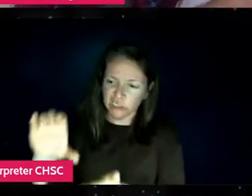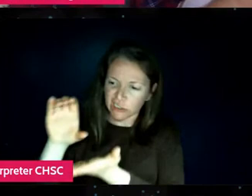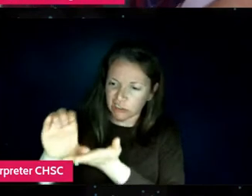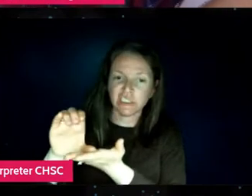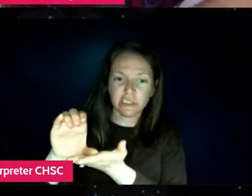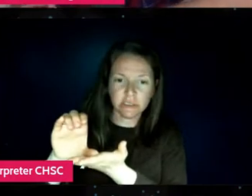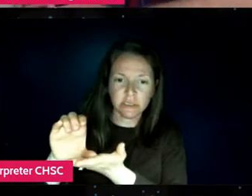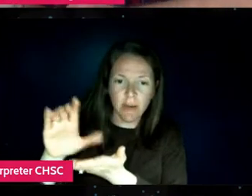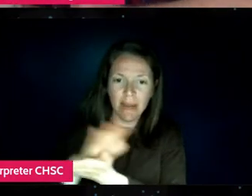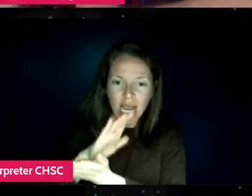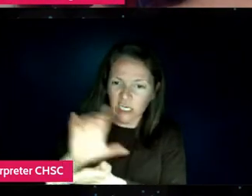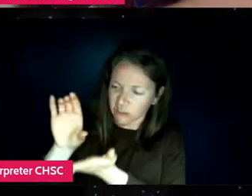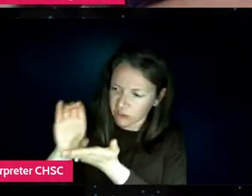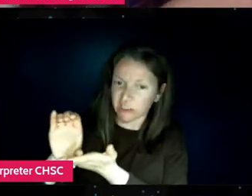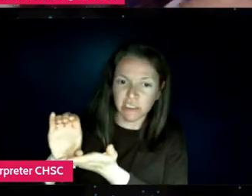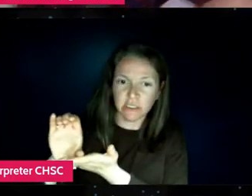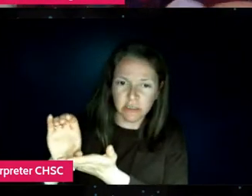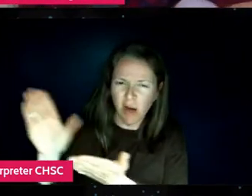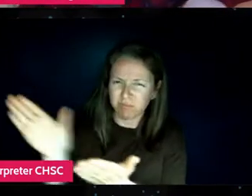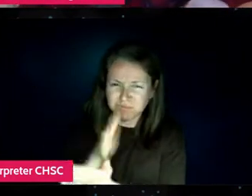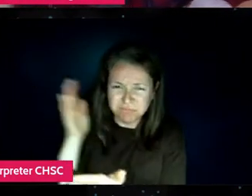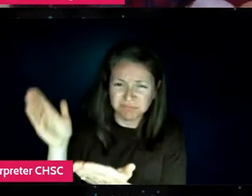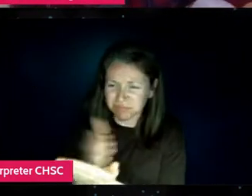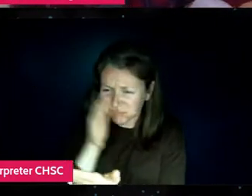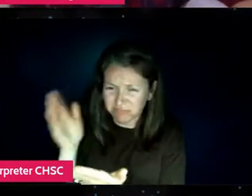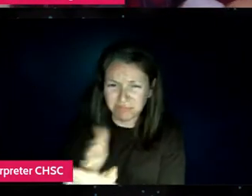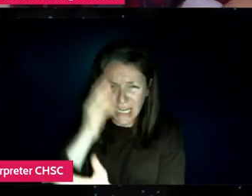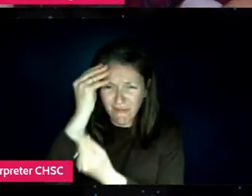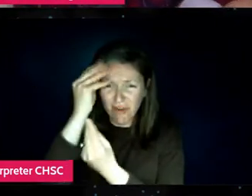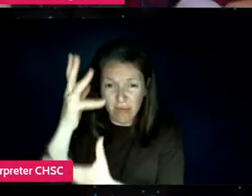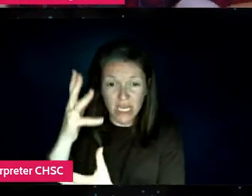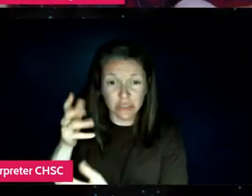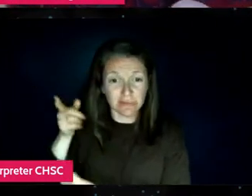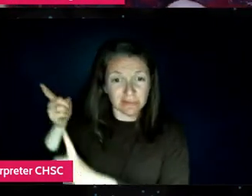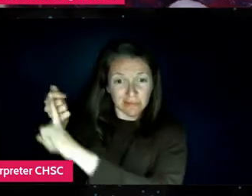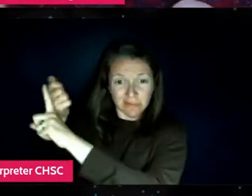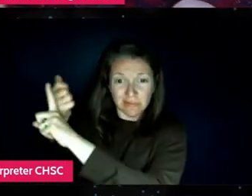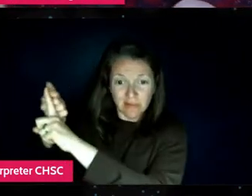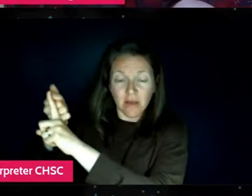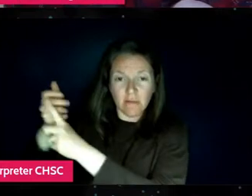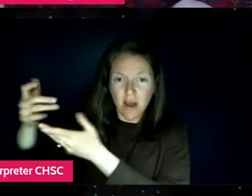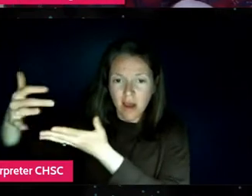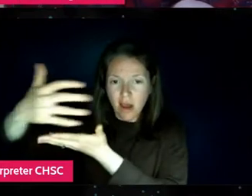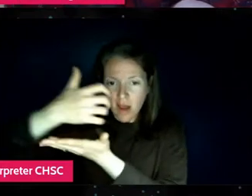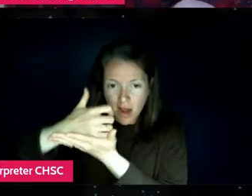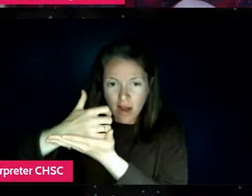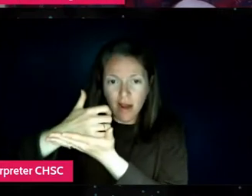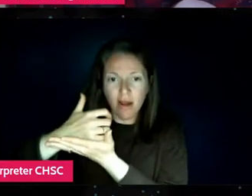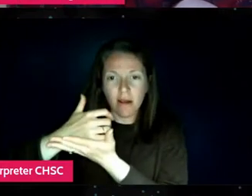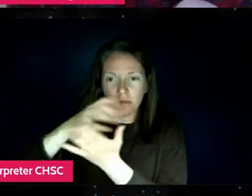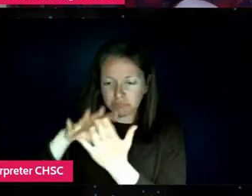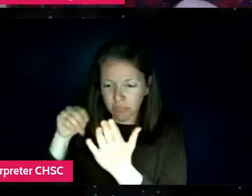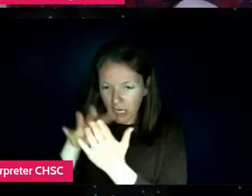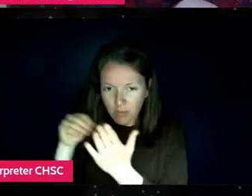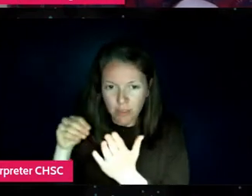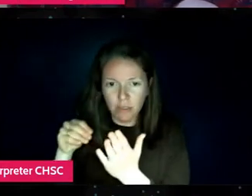had a packet of just information that he had been compiling and sourcing and gave it to us to read.